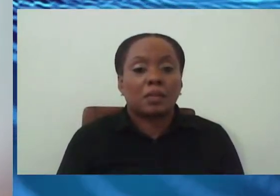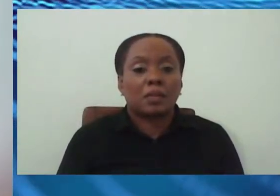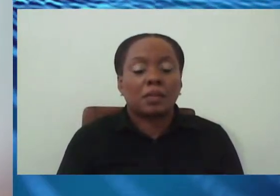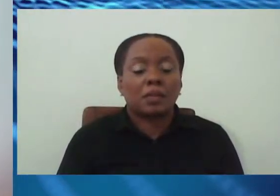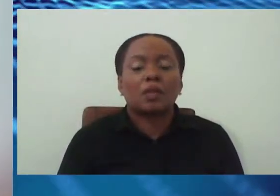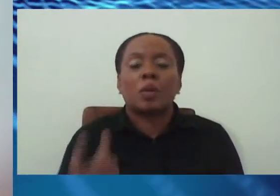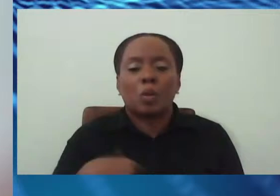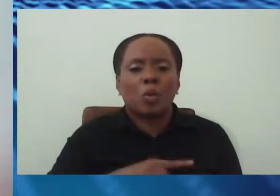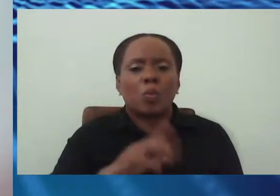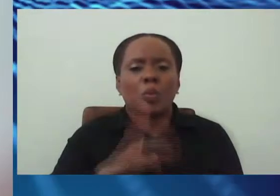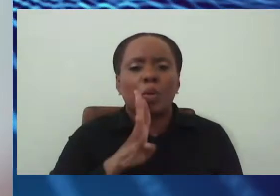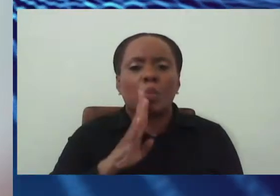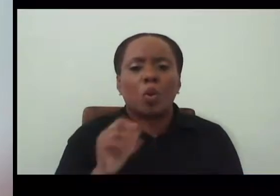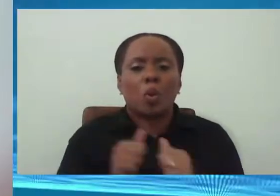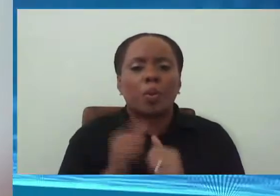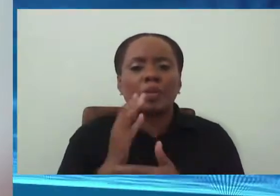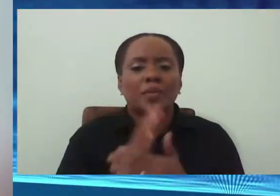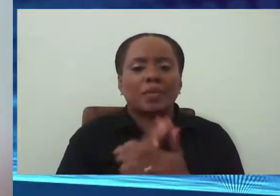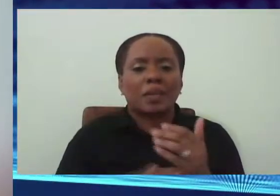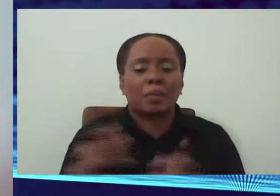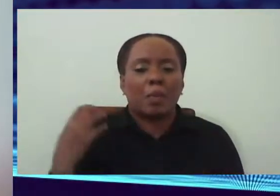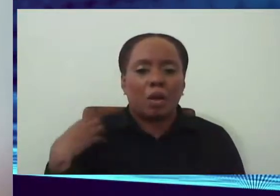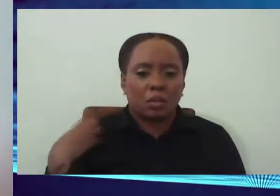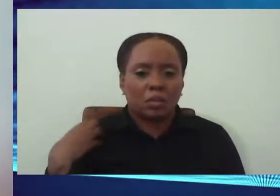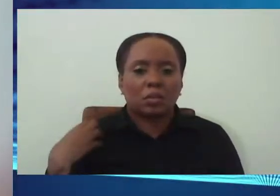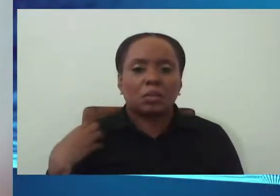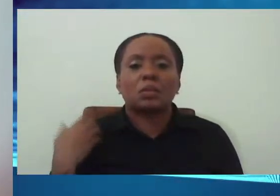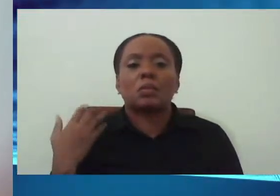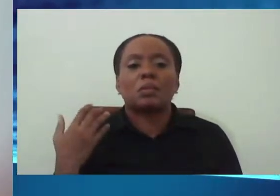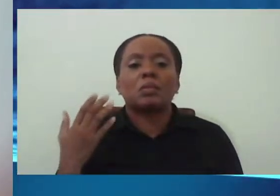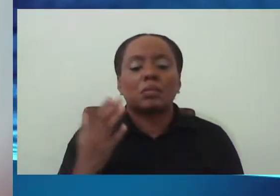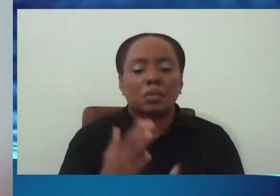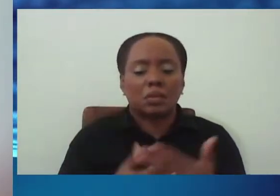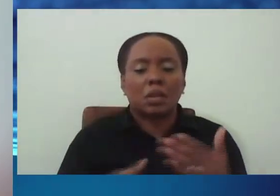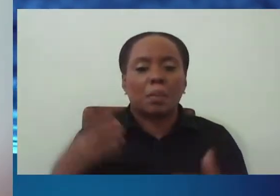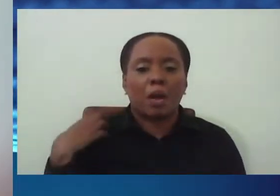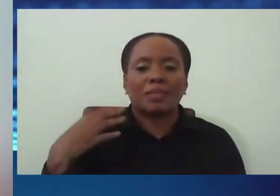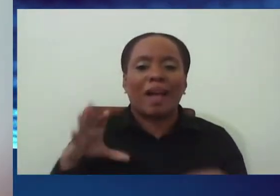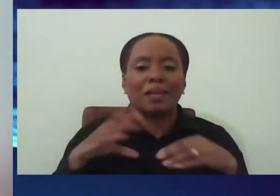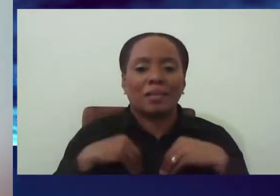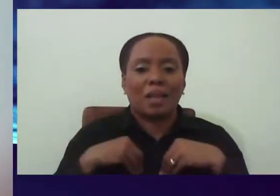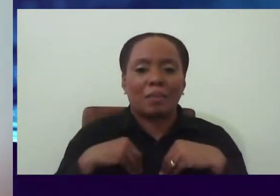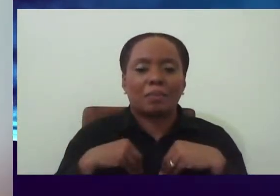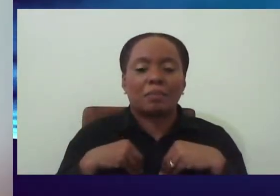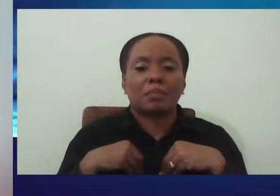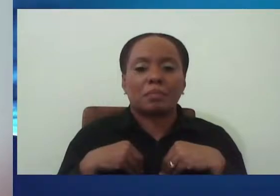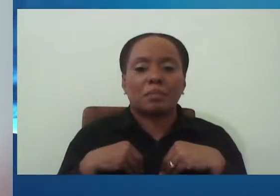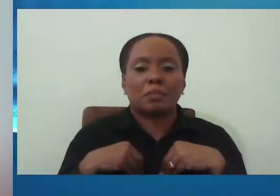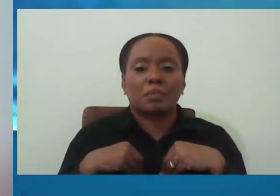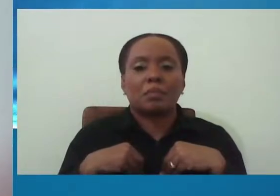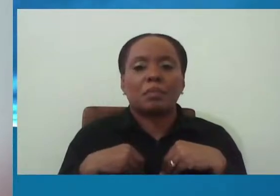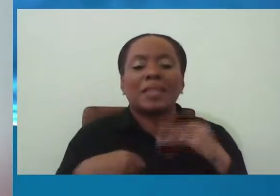to, are accepting that as documentation, appropriate documentation. There is a level of faith that